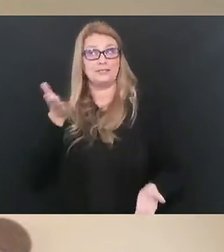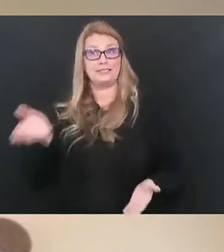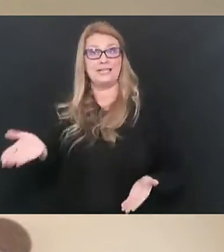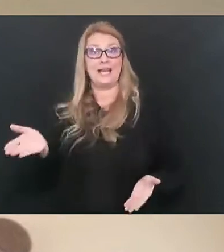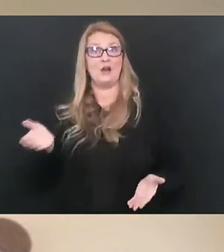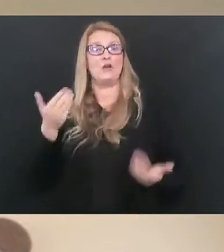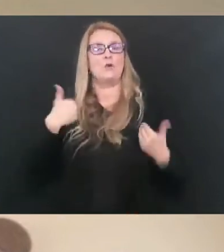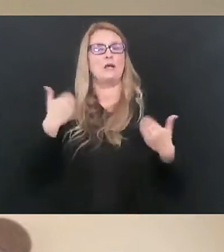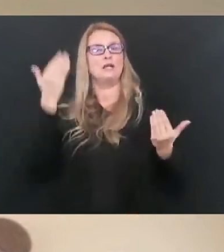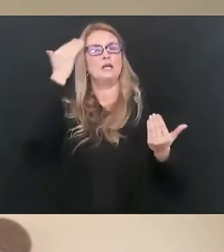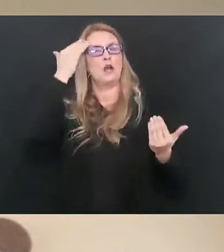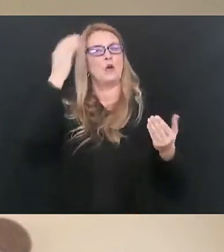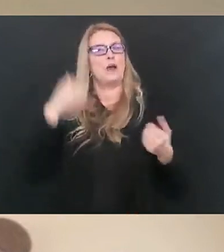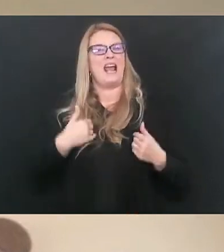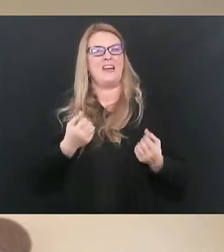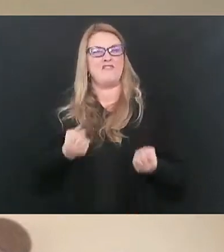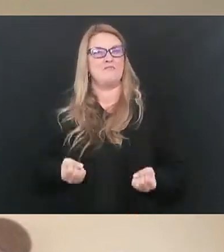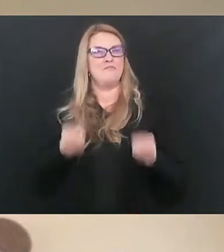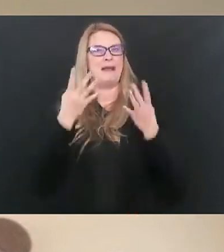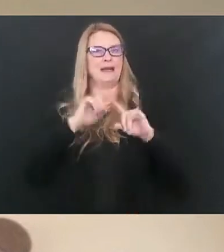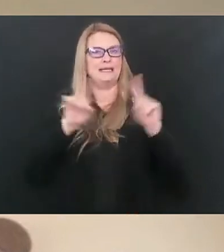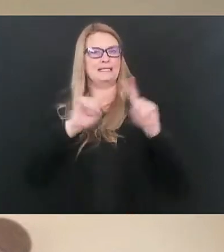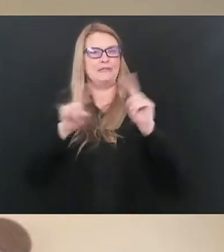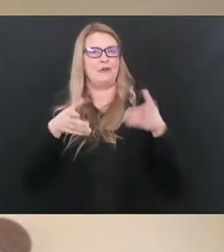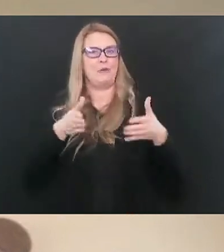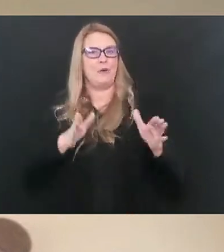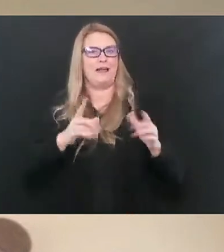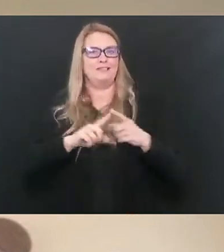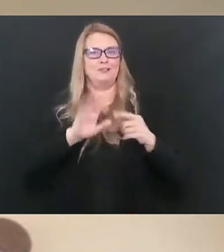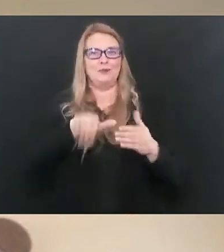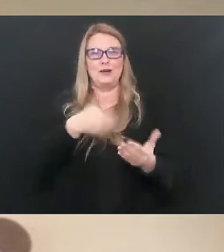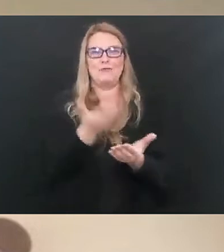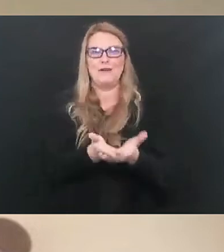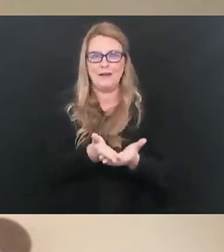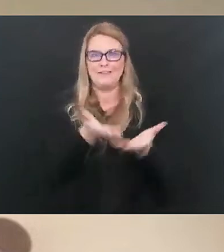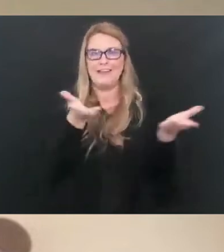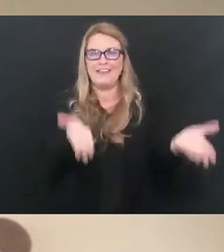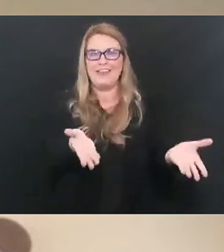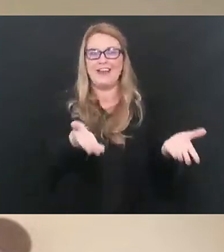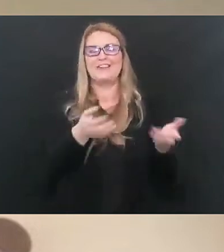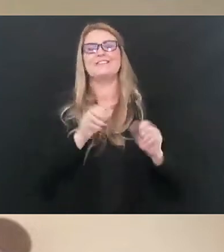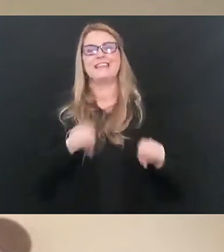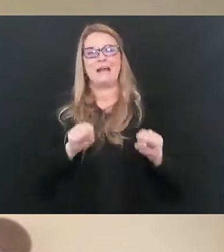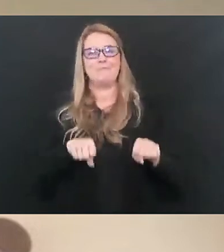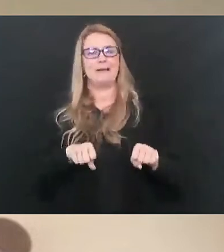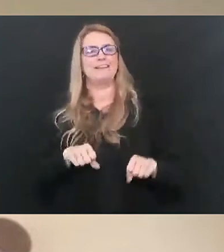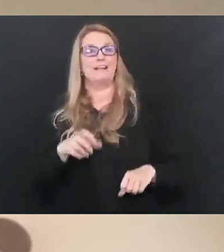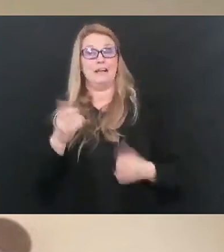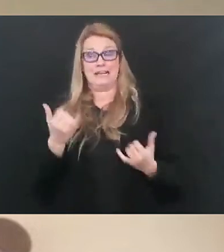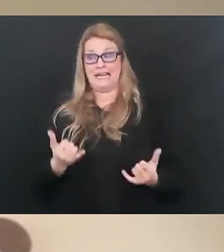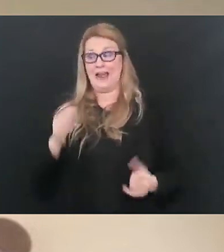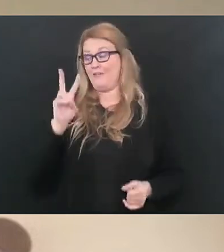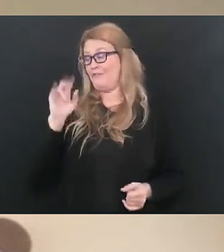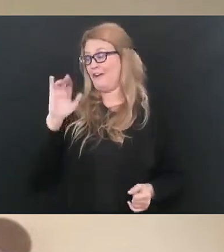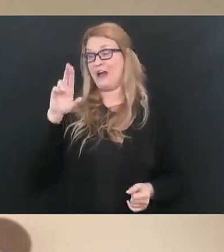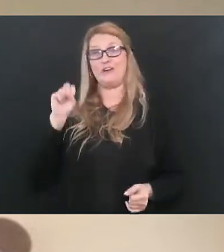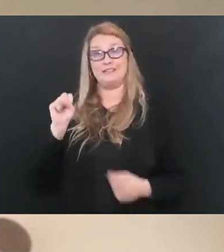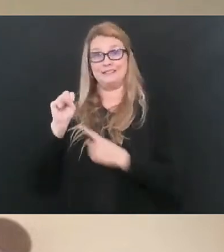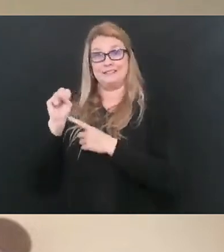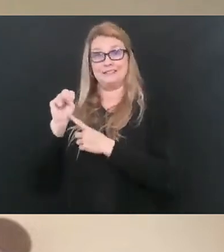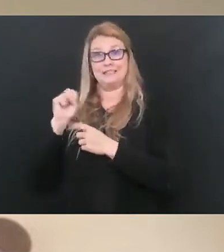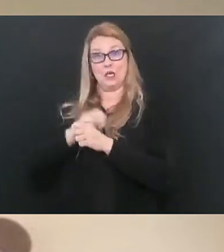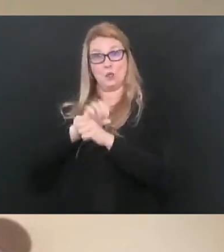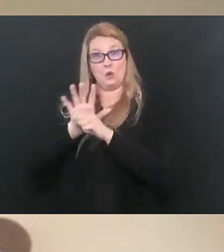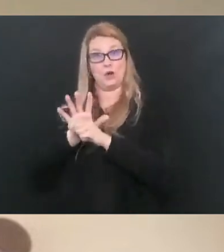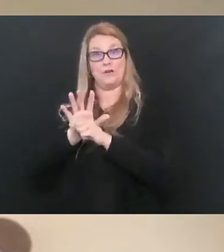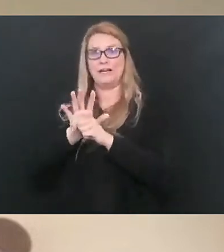up multiple fronts against the enemy to deplete their capability. In this case, the virus is the enemy, and we're opening